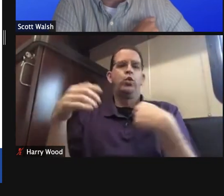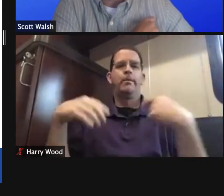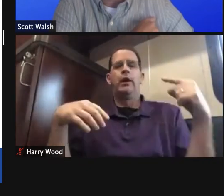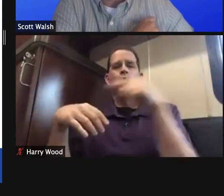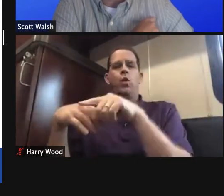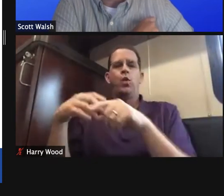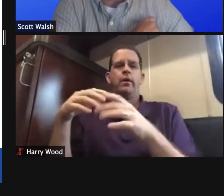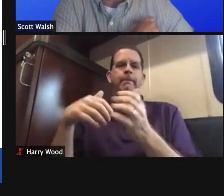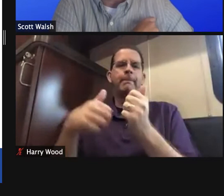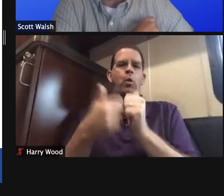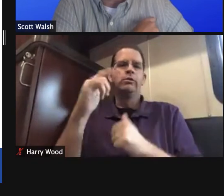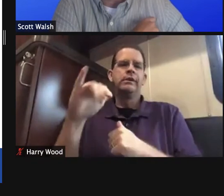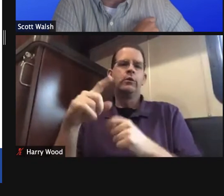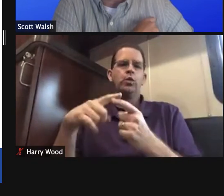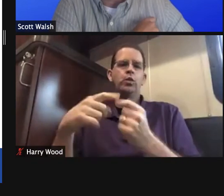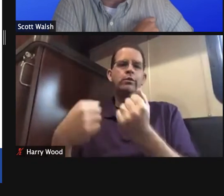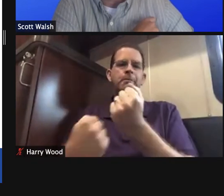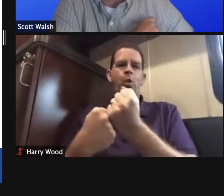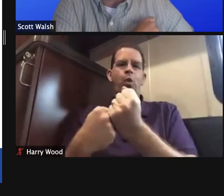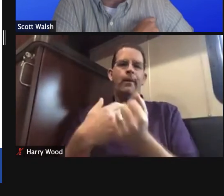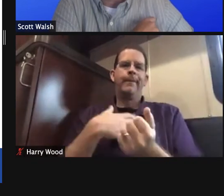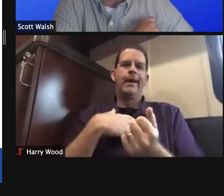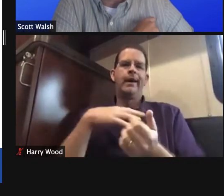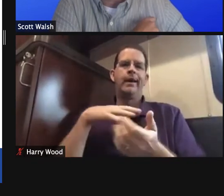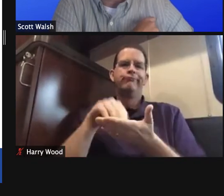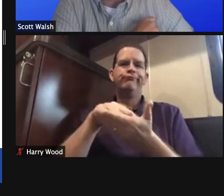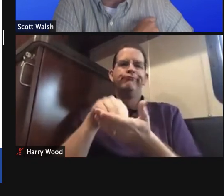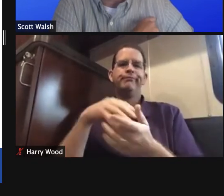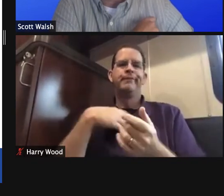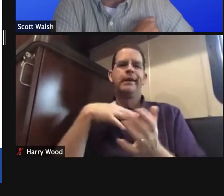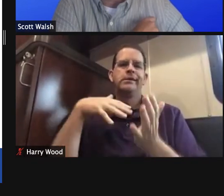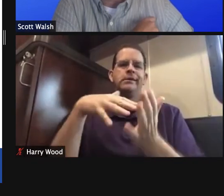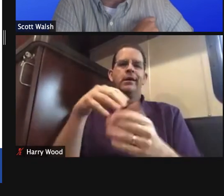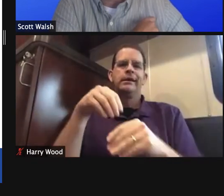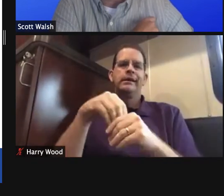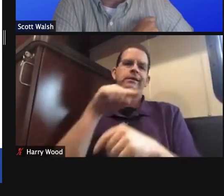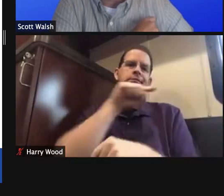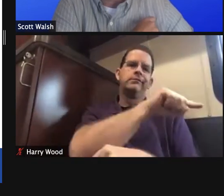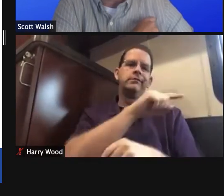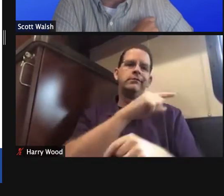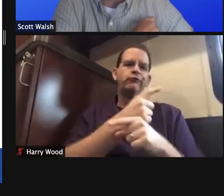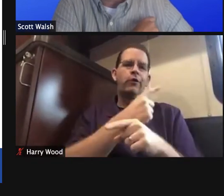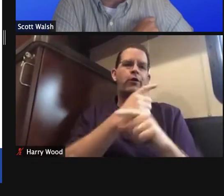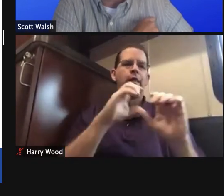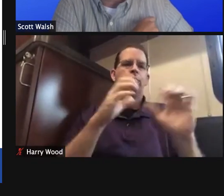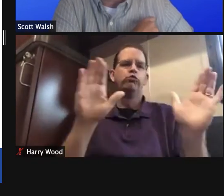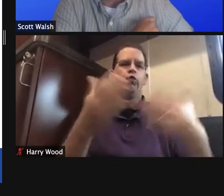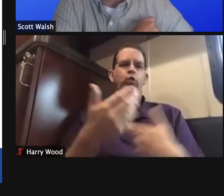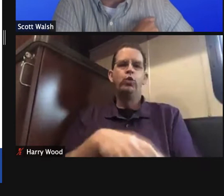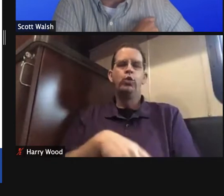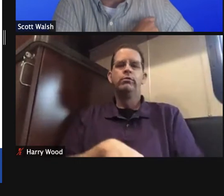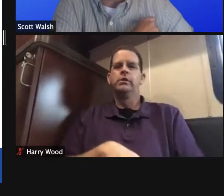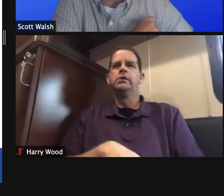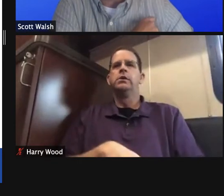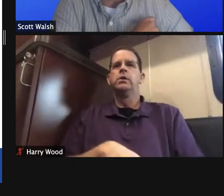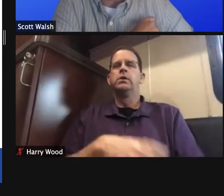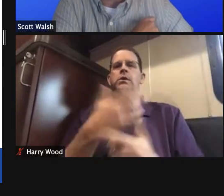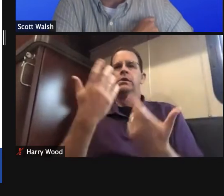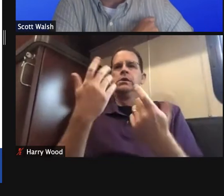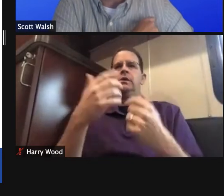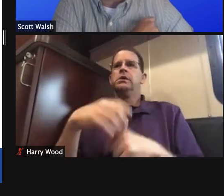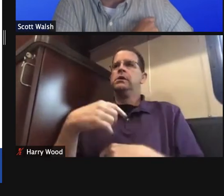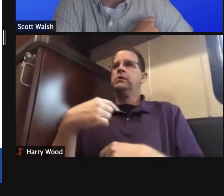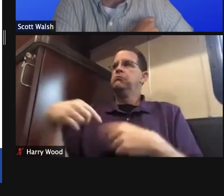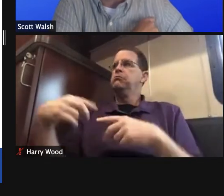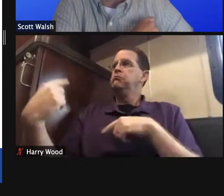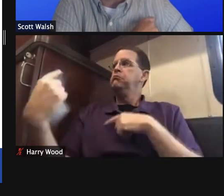And, um, in a self-contained classroom, I would go to, to get some support in, like, a study hour type of thing, um,